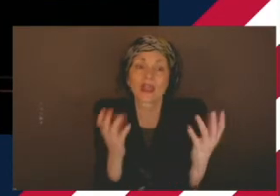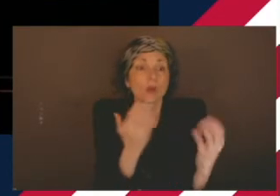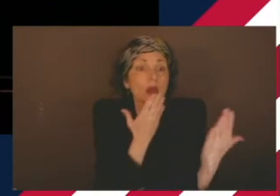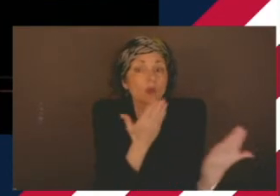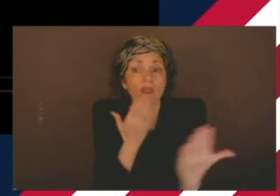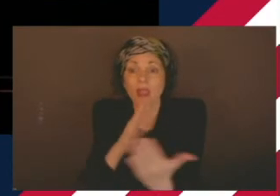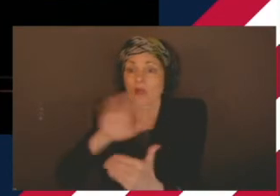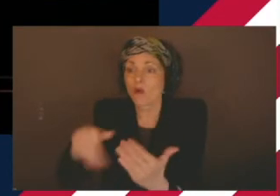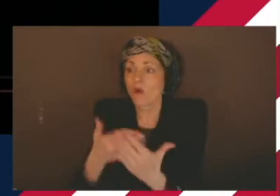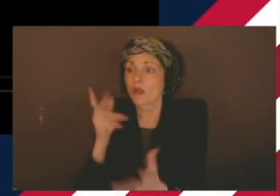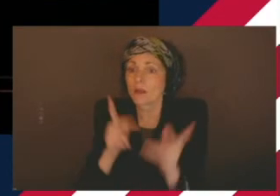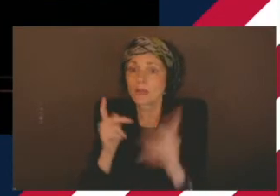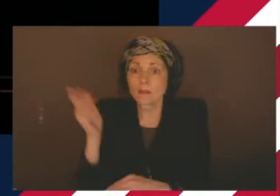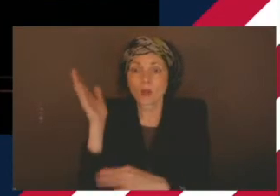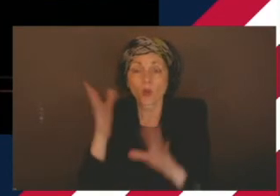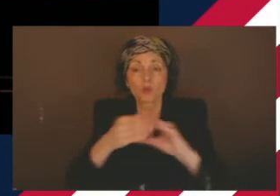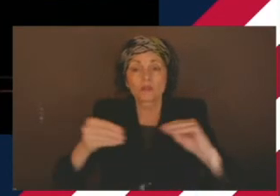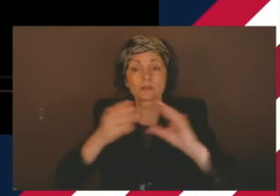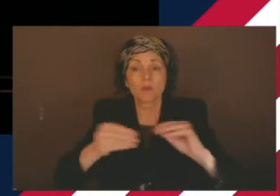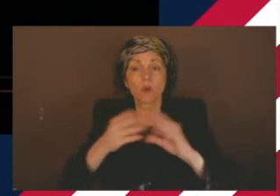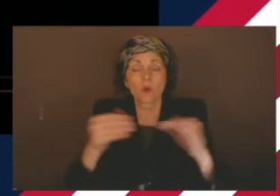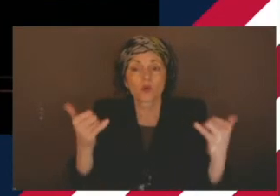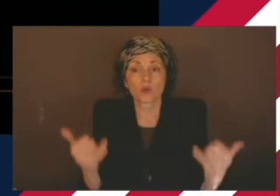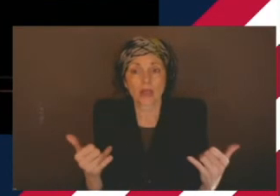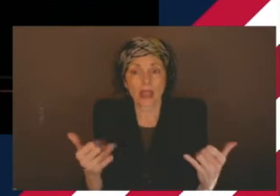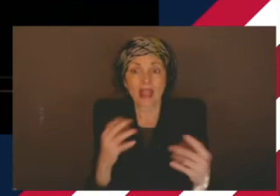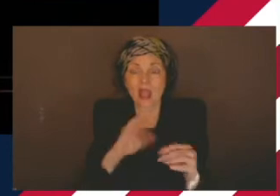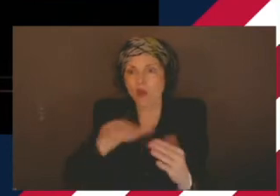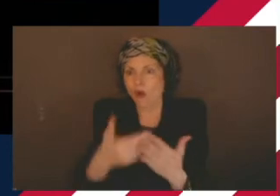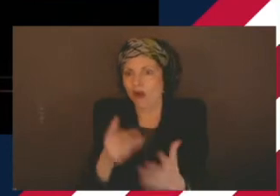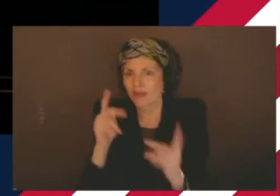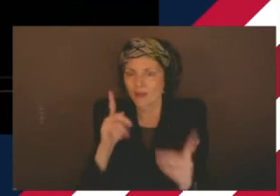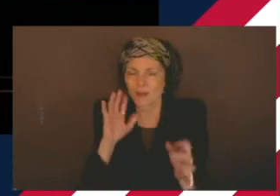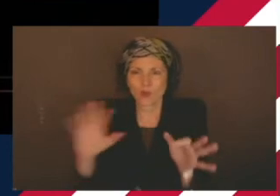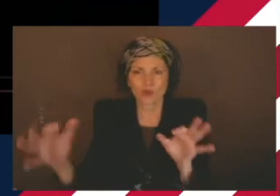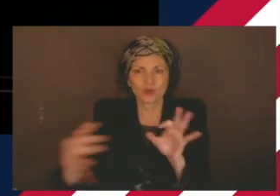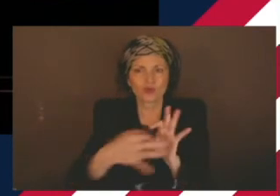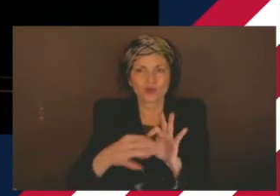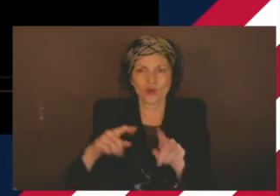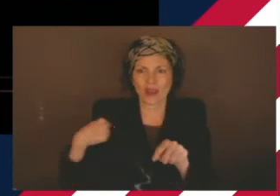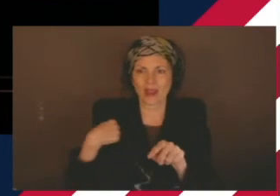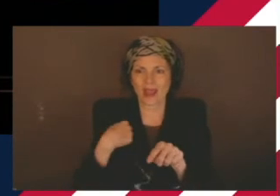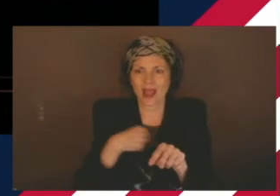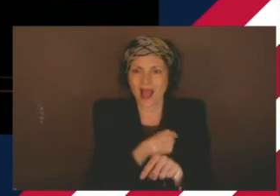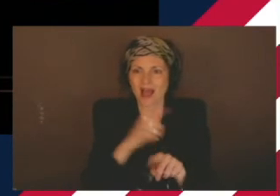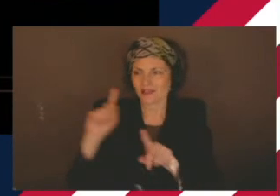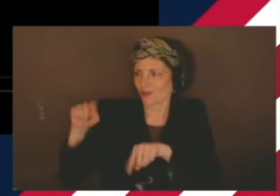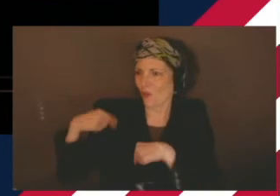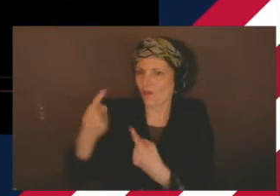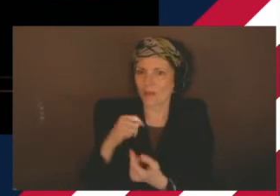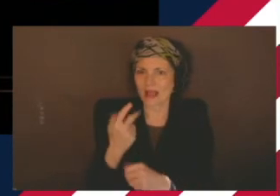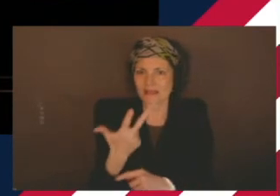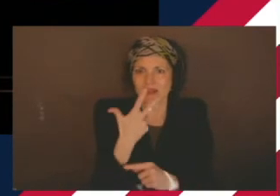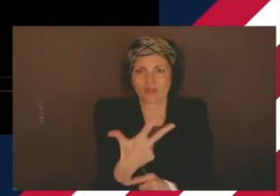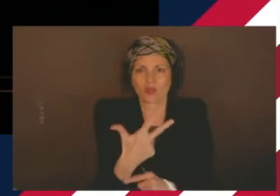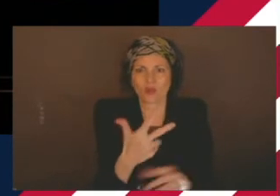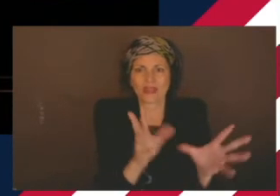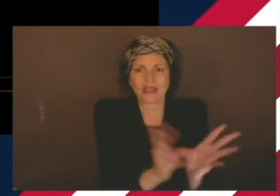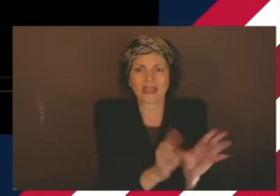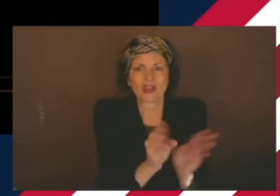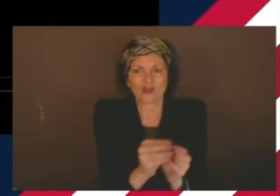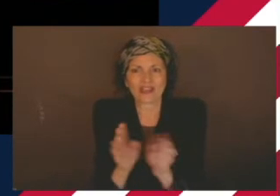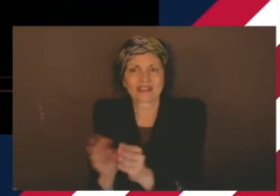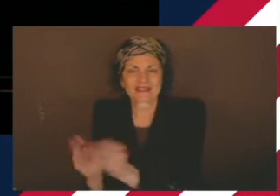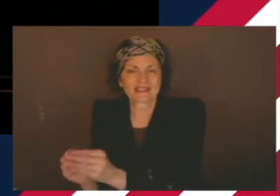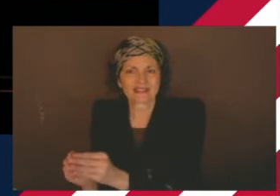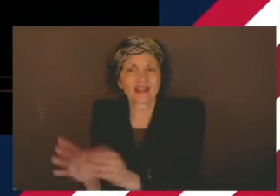course of these past 3 hearings. Your perspectives were invaluable, and they challenge us to make sure